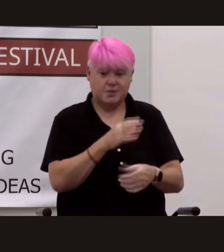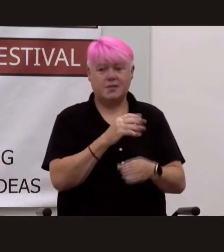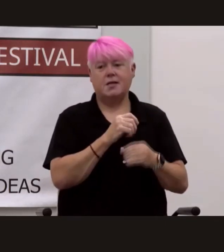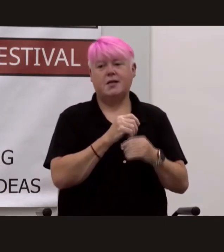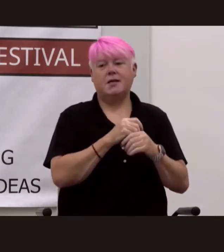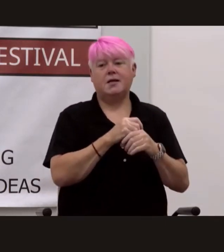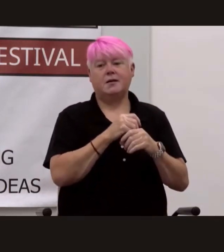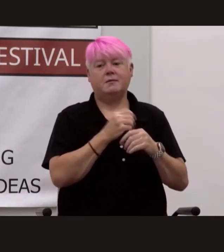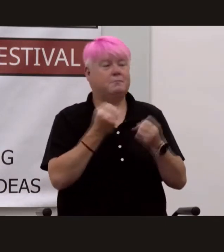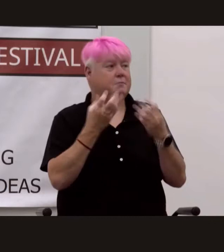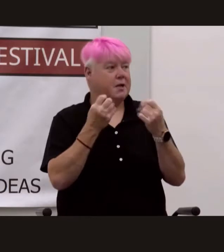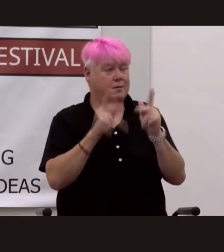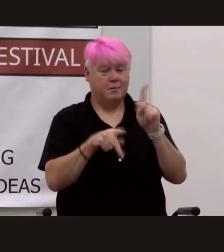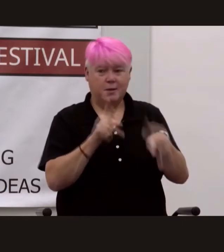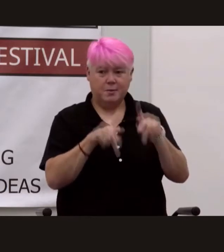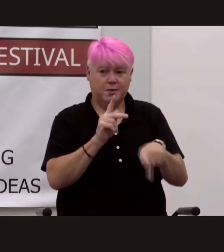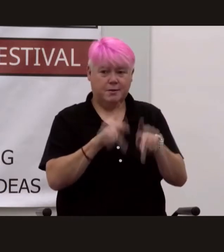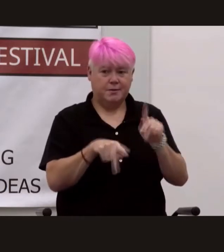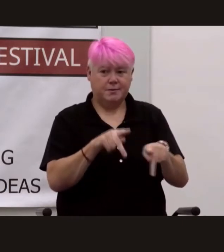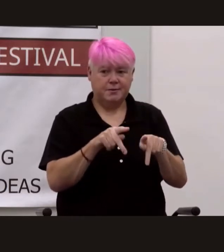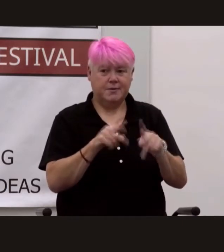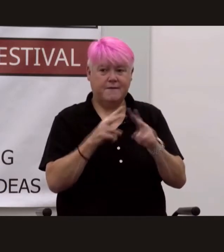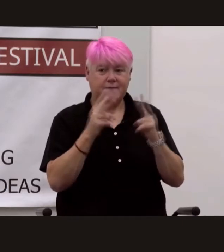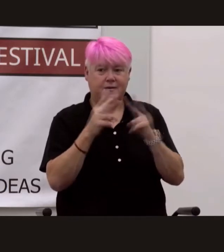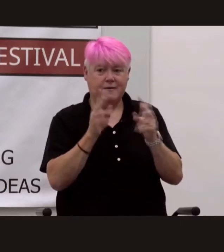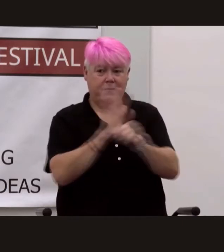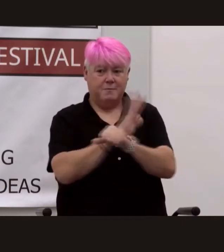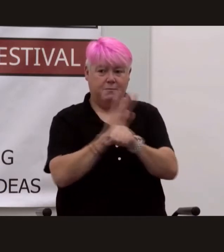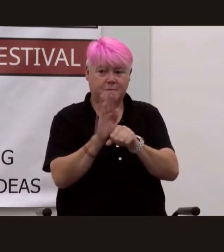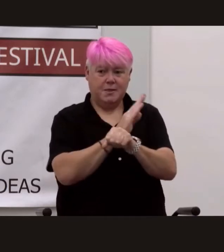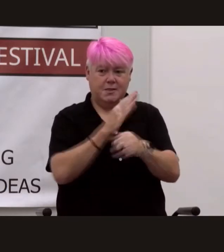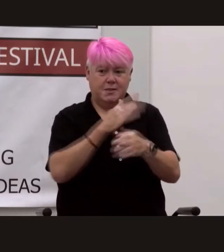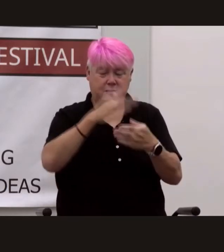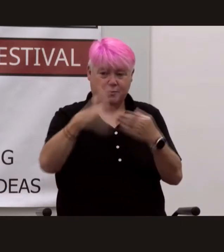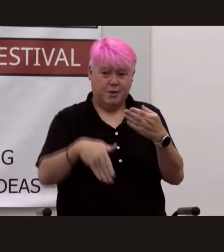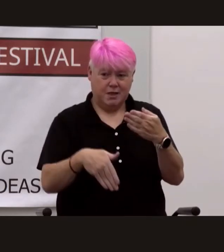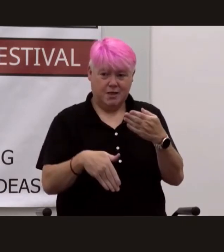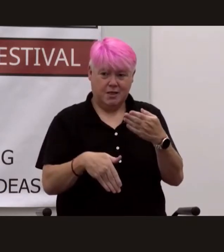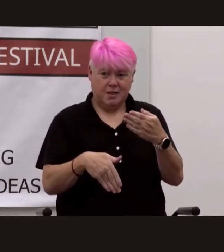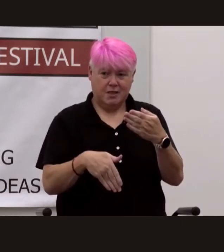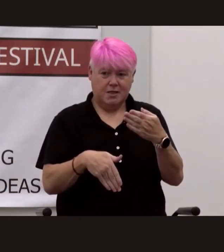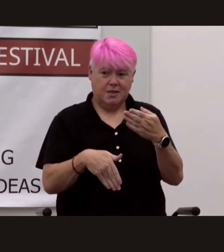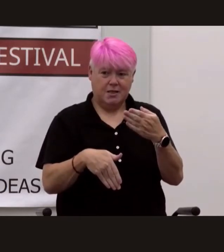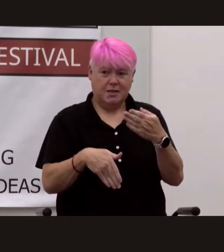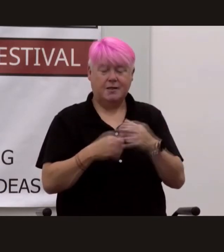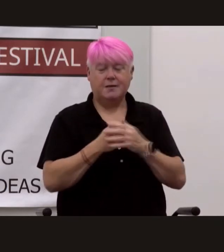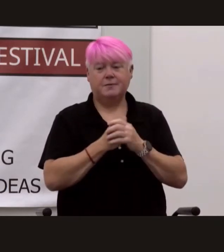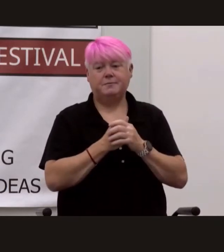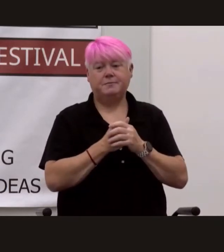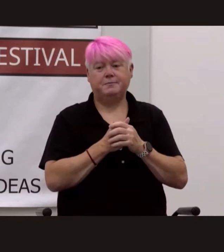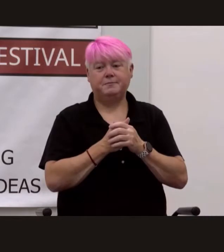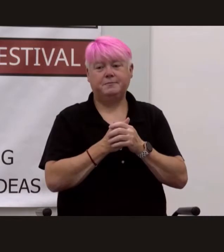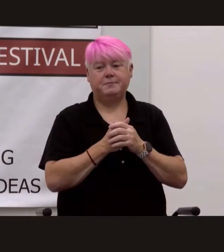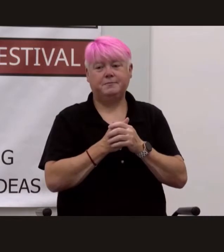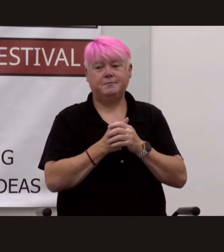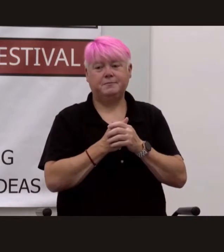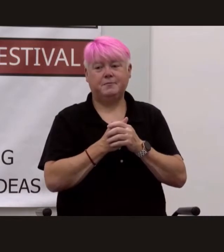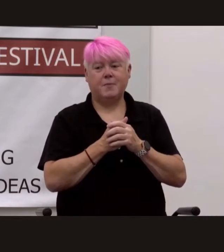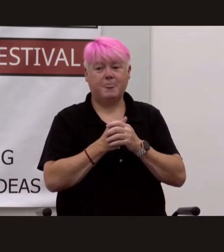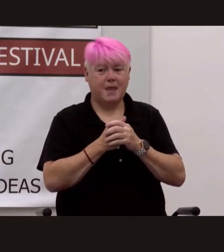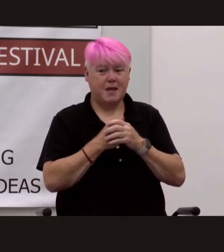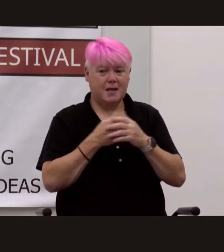and it was a very busy weekend. So I did my event, which was wonderful. And then as it was wrapping up,